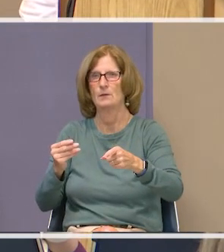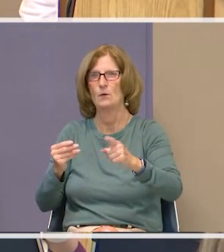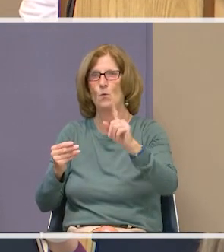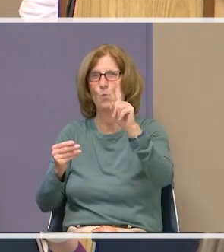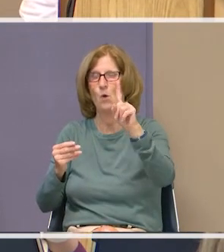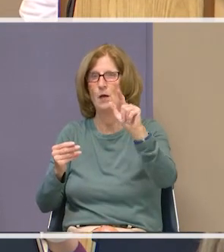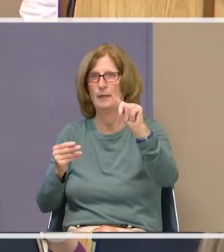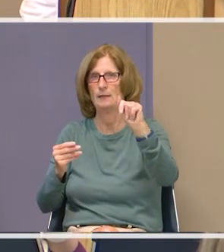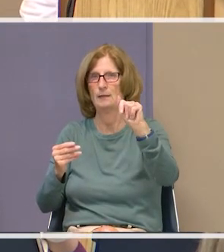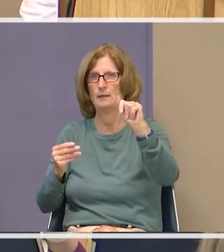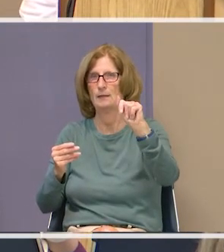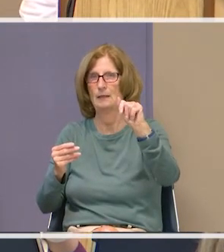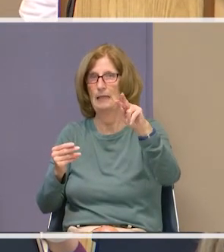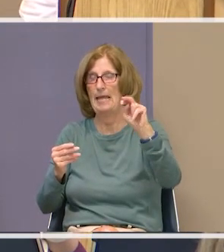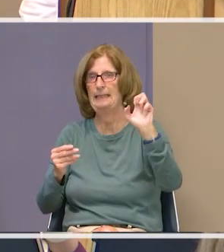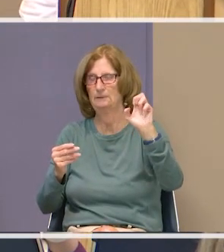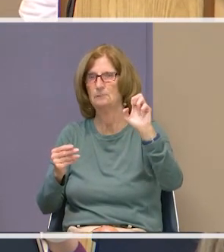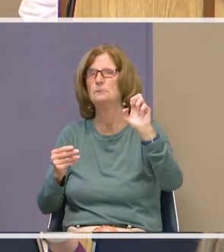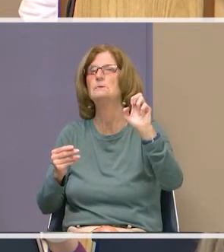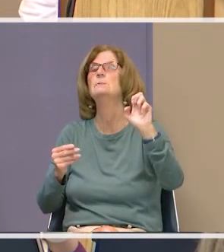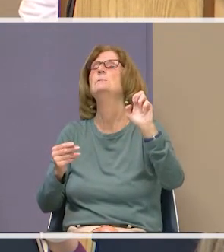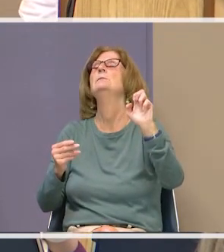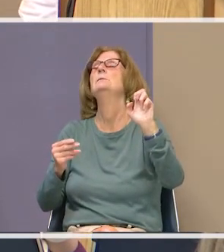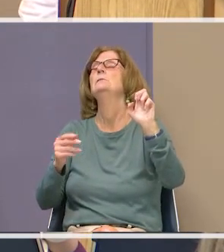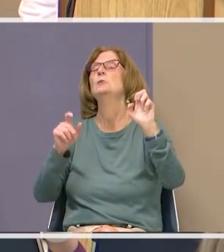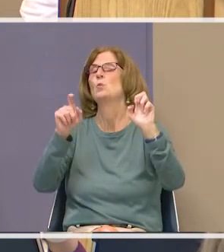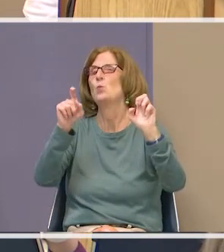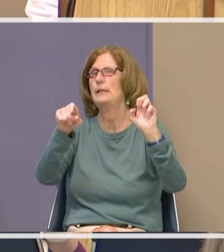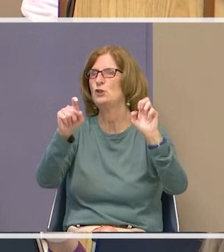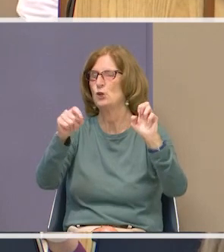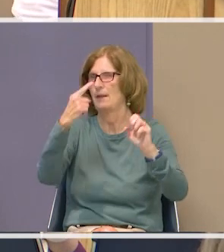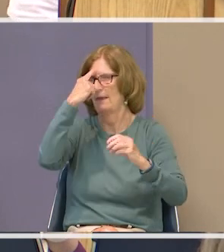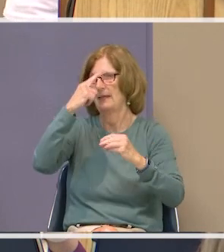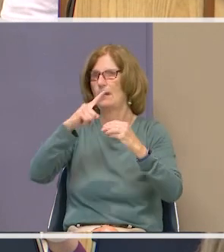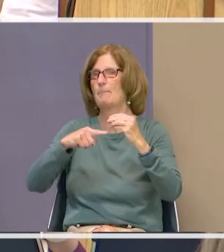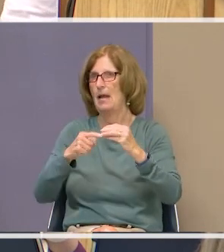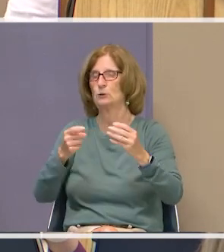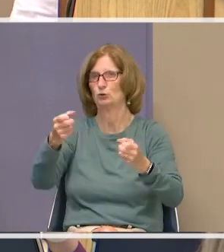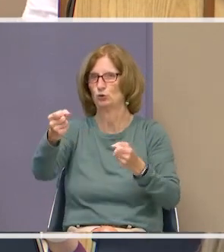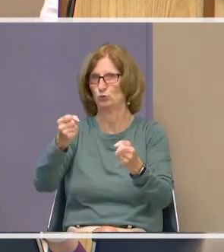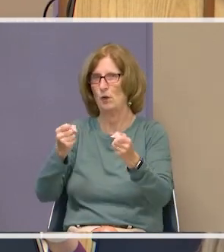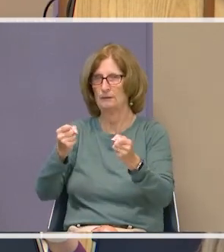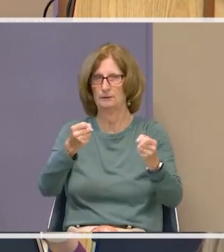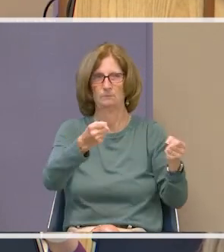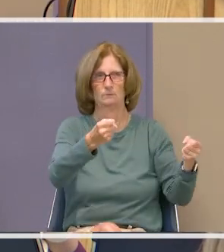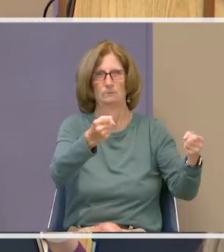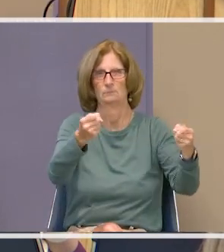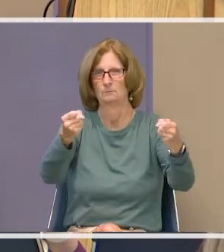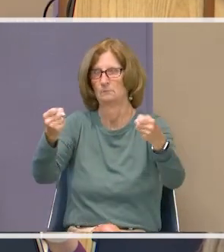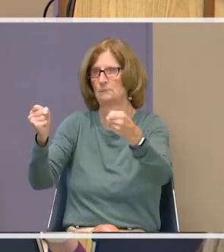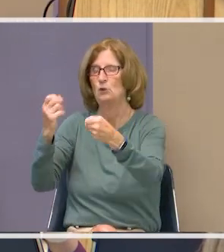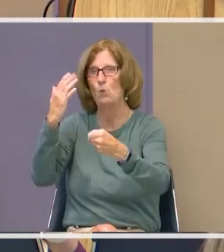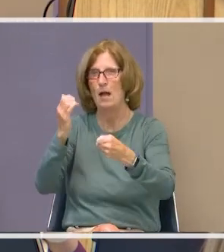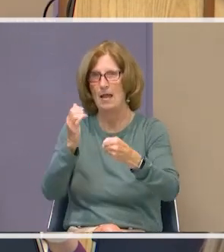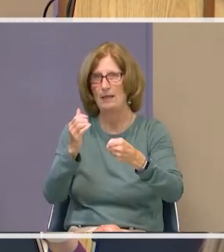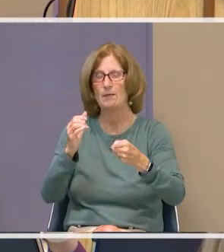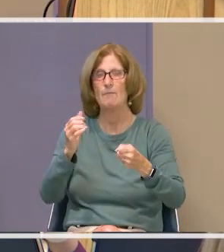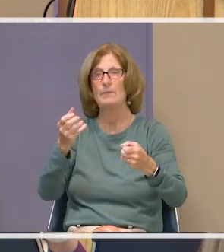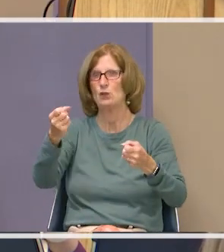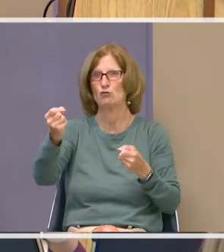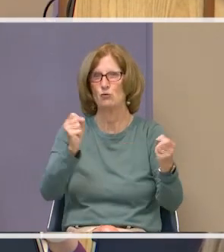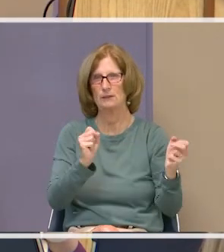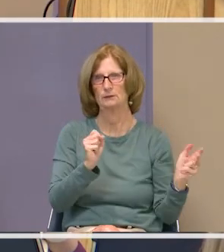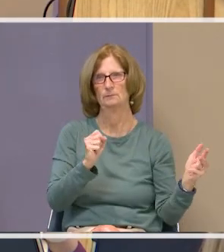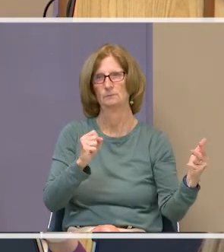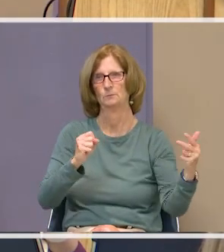through, we should also probably consider truck turning radius, because otherwise we'll still have trucks turning